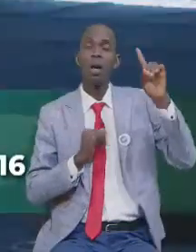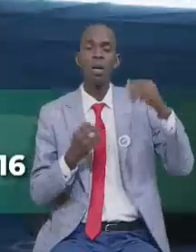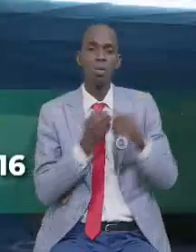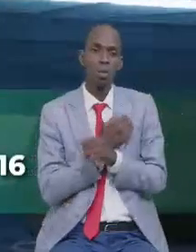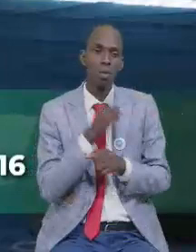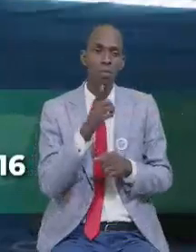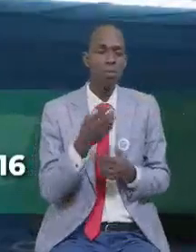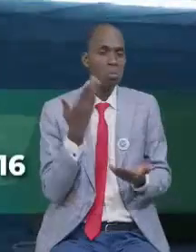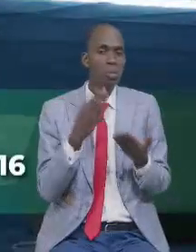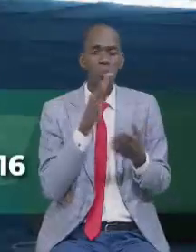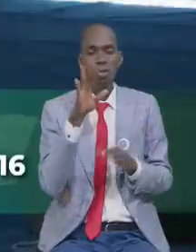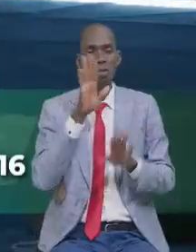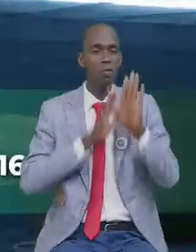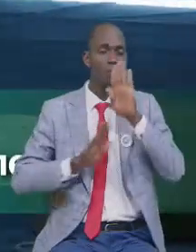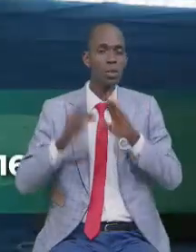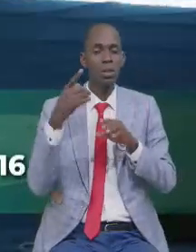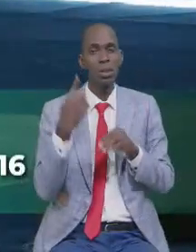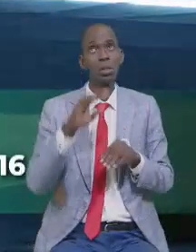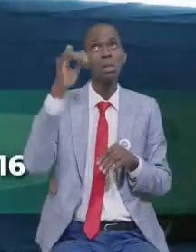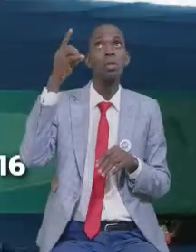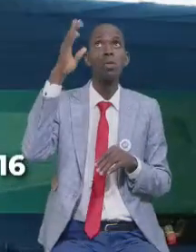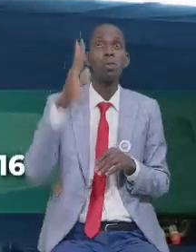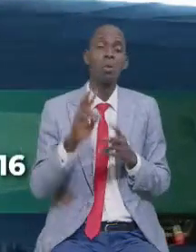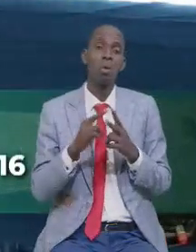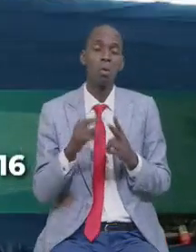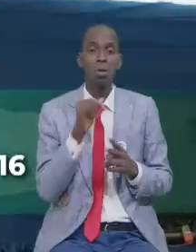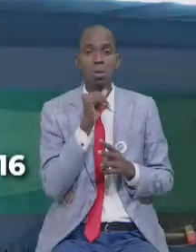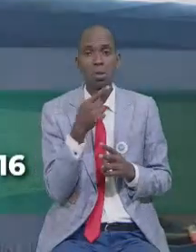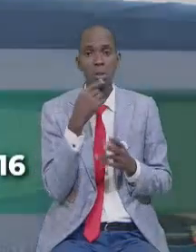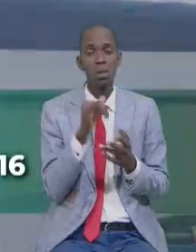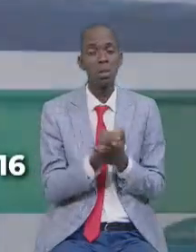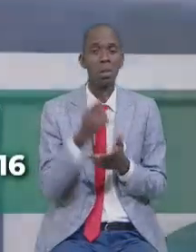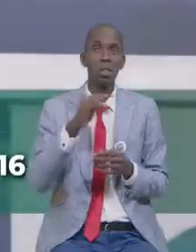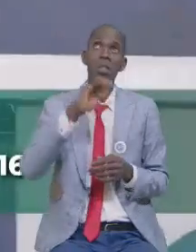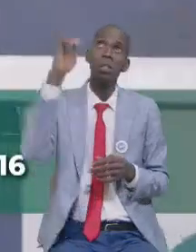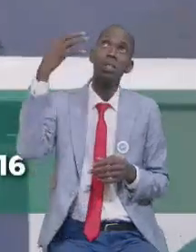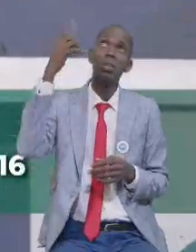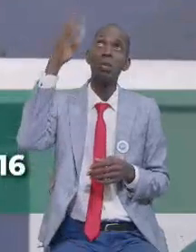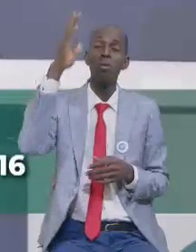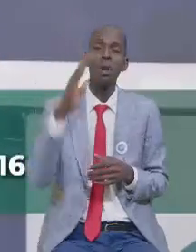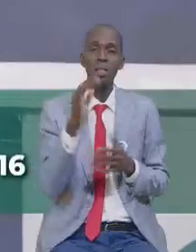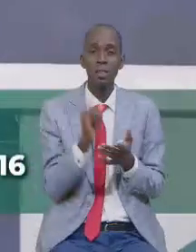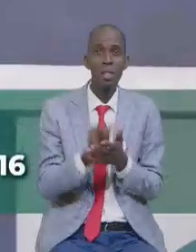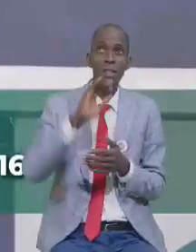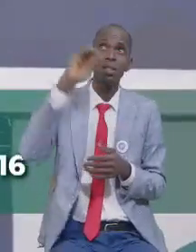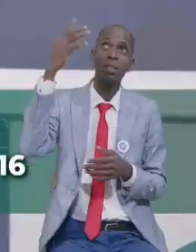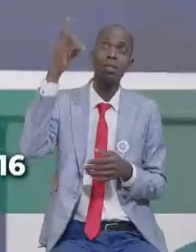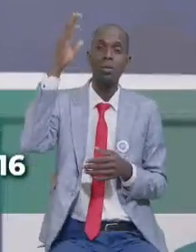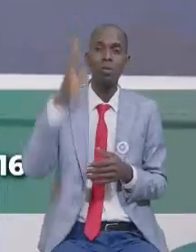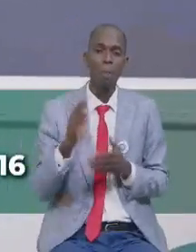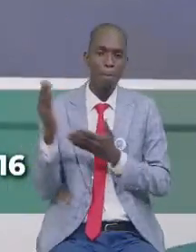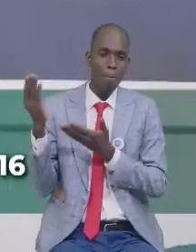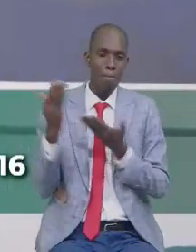the grace of God or no. No, it says the grace of God, and that grace of God bringeth